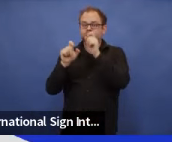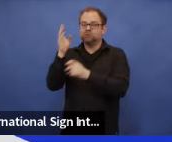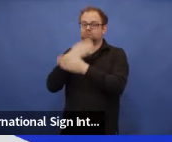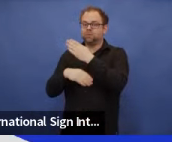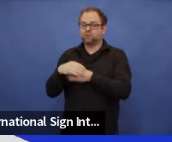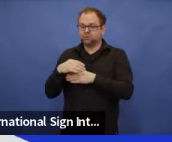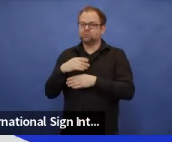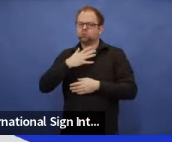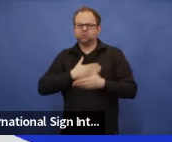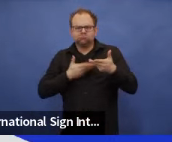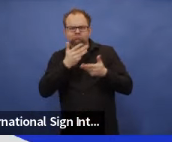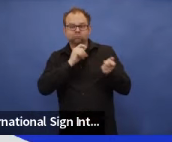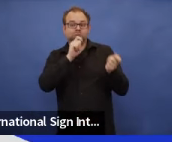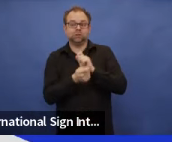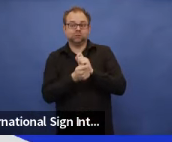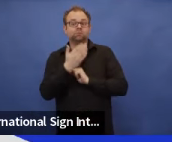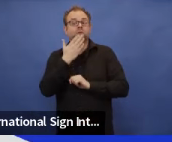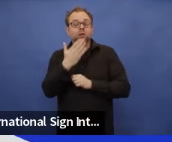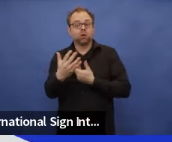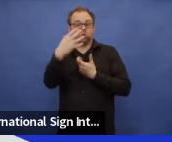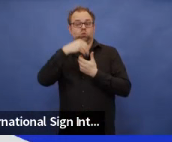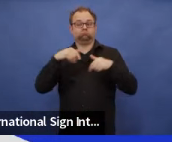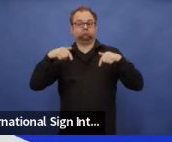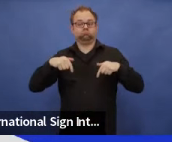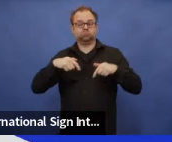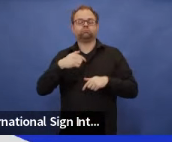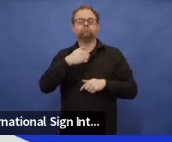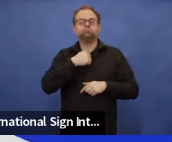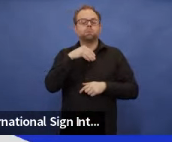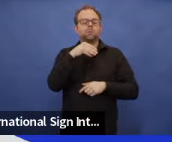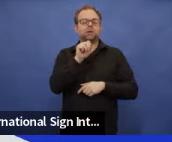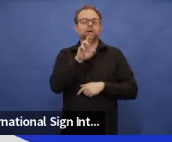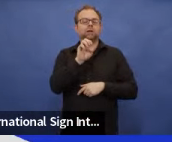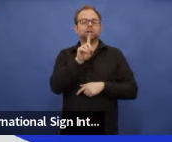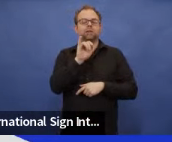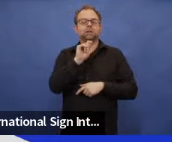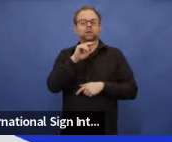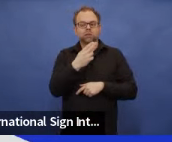conference, Disability, Social Protection, Inclusion, Dialogue for Change.